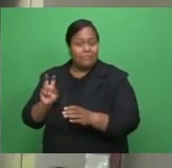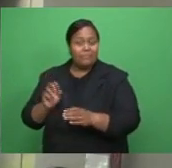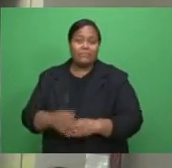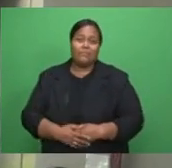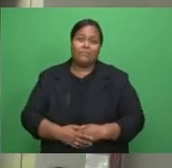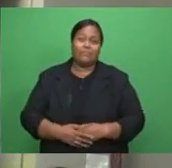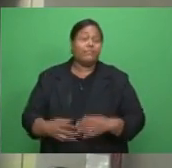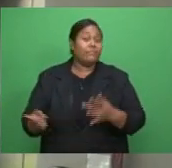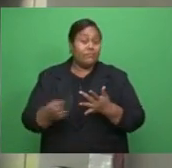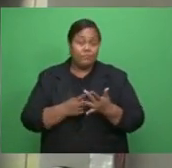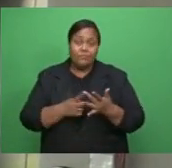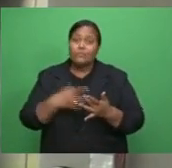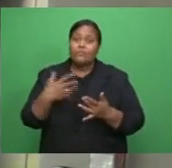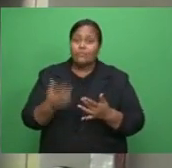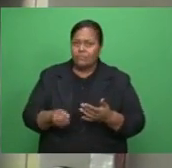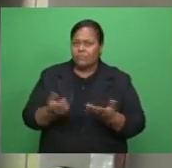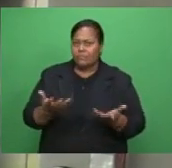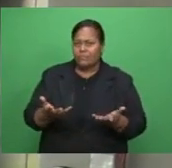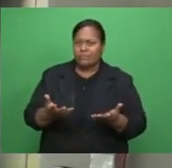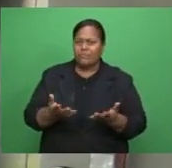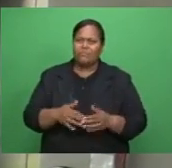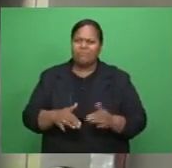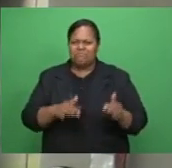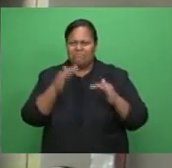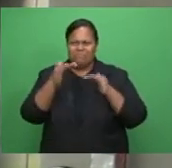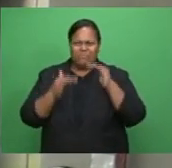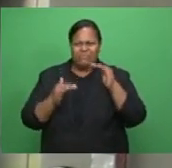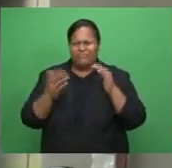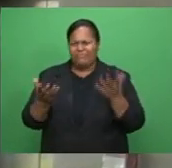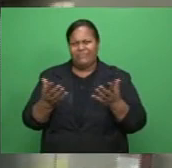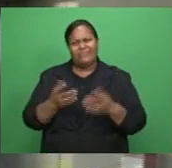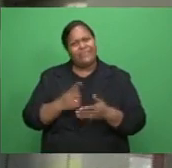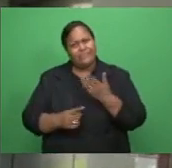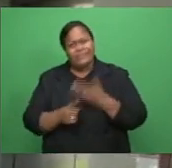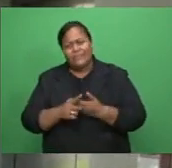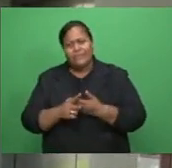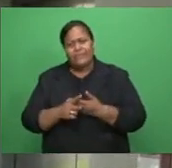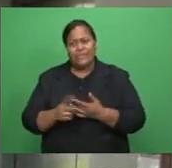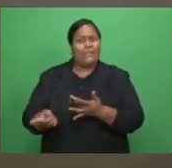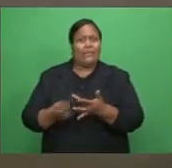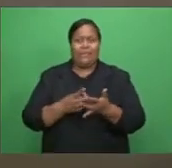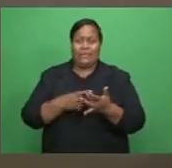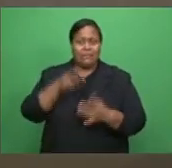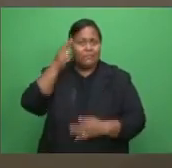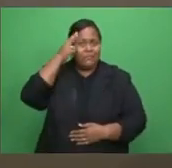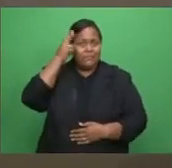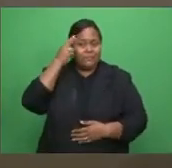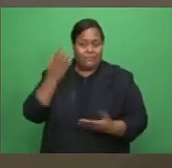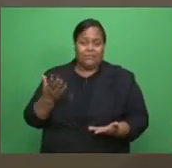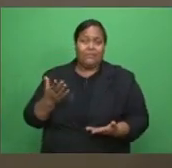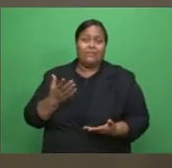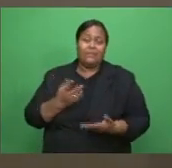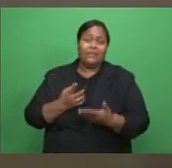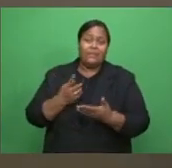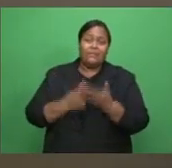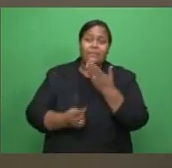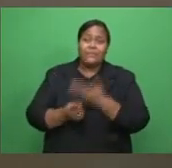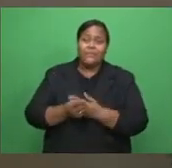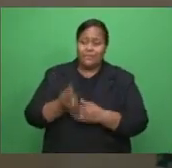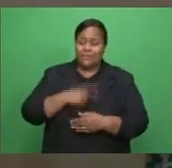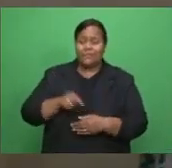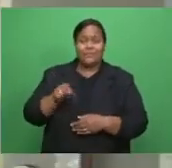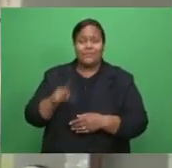been pay reductions and other factors which has put them in